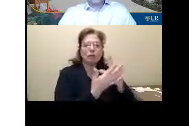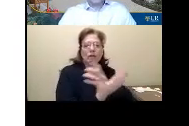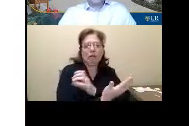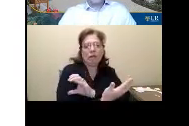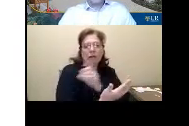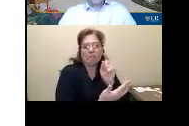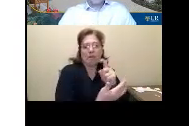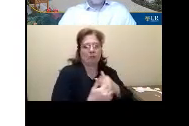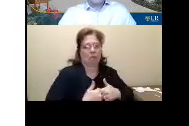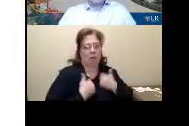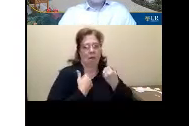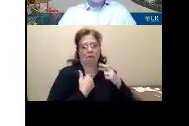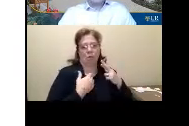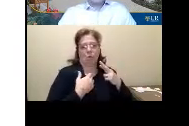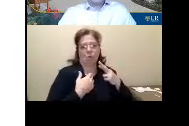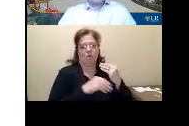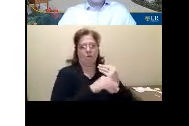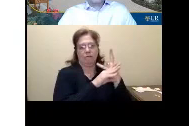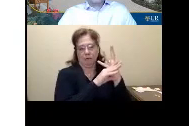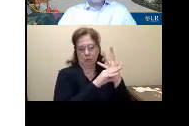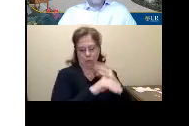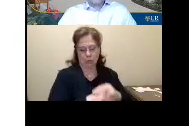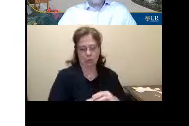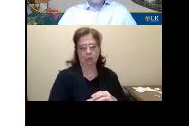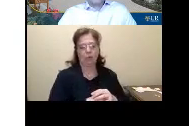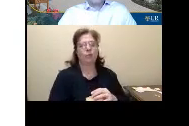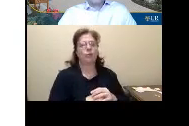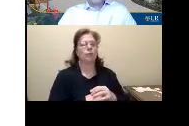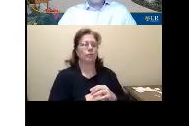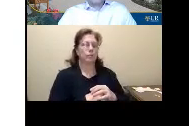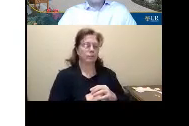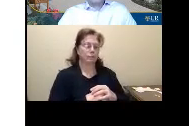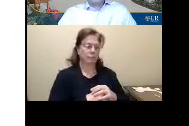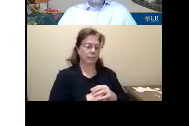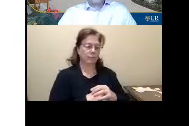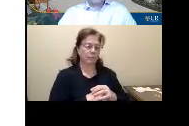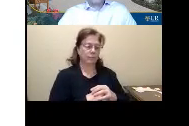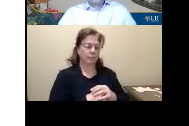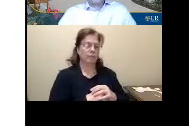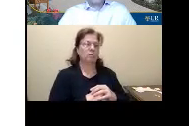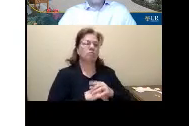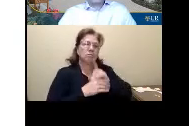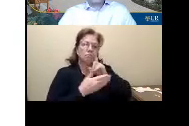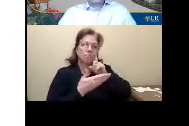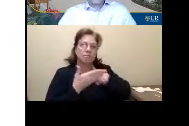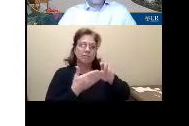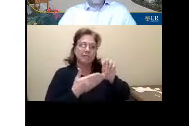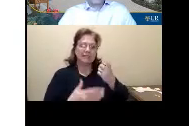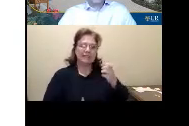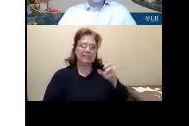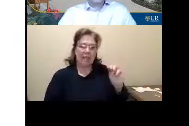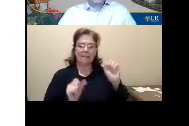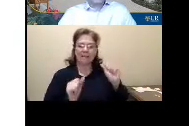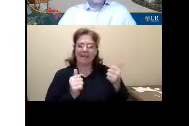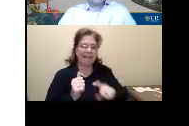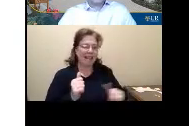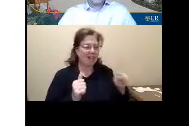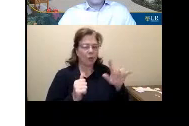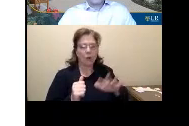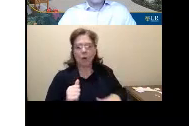in person or through telemedicine, and they can have their examinations ordered at any of the sites throughout our health